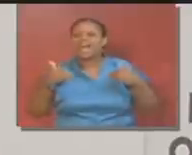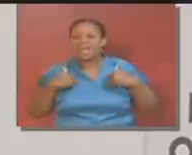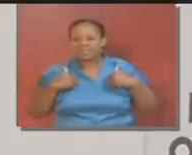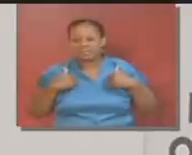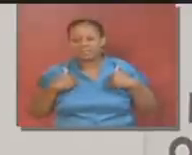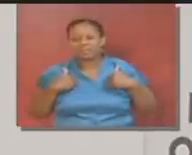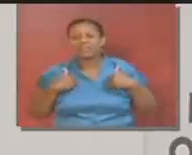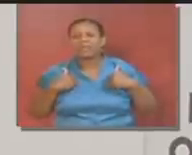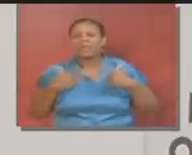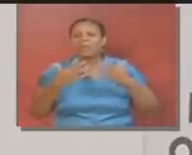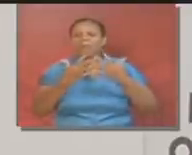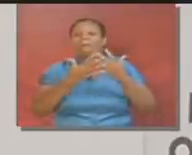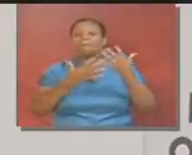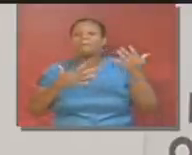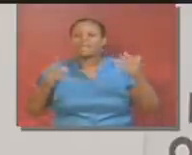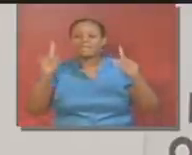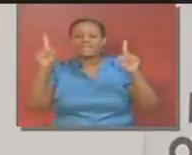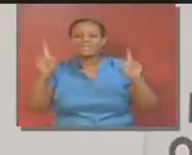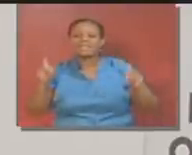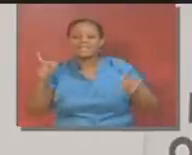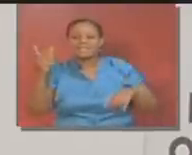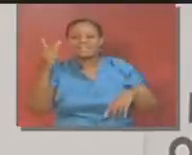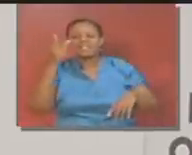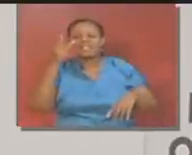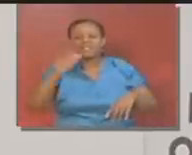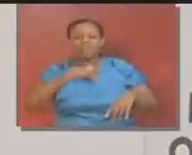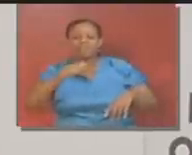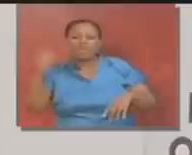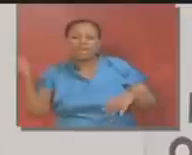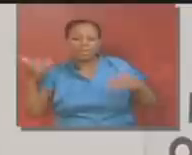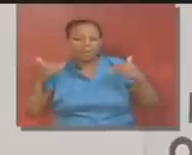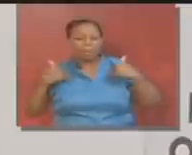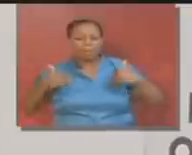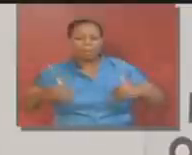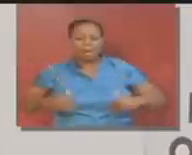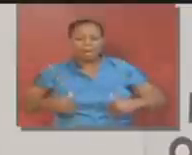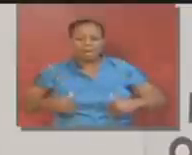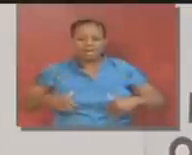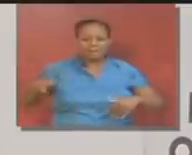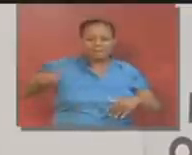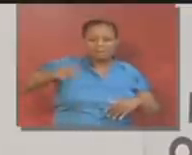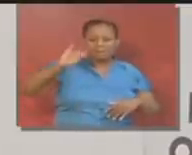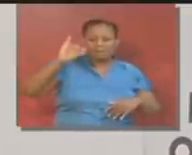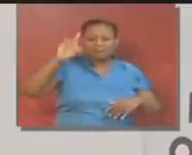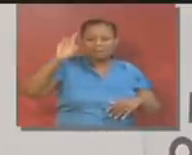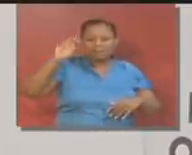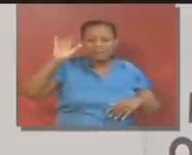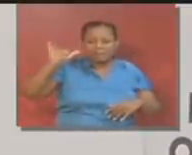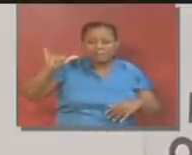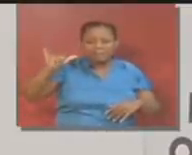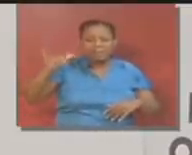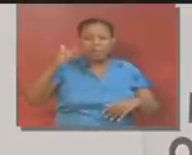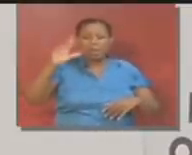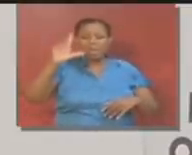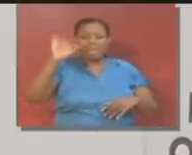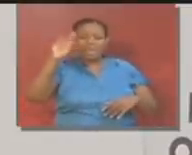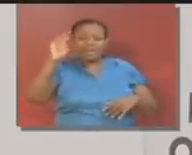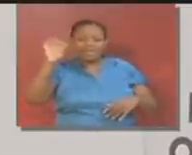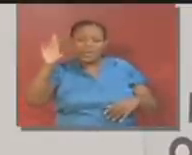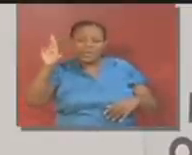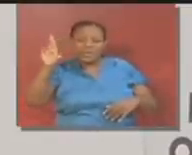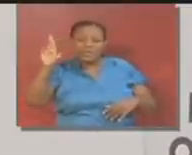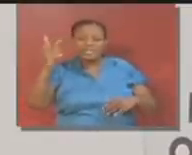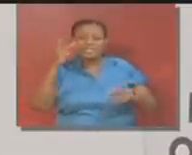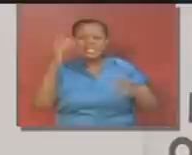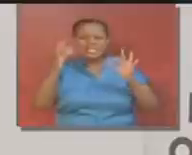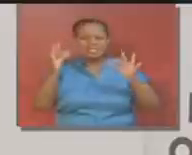to be done to look for the other organs that might be affected, maybe kidney and also liver. And even in terms of telling them, can I